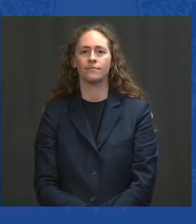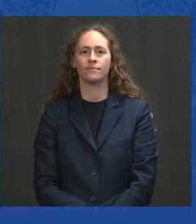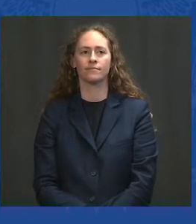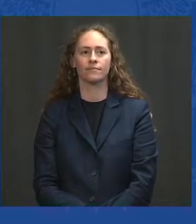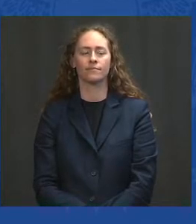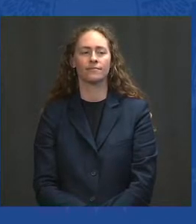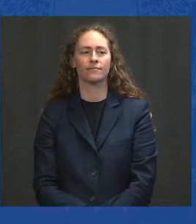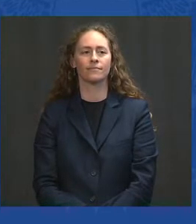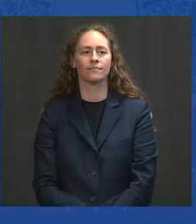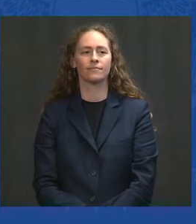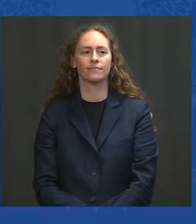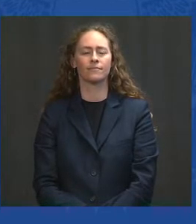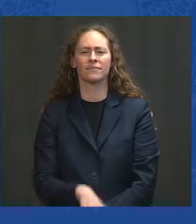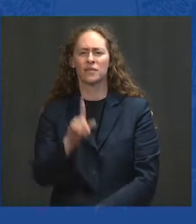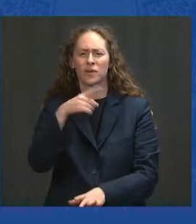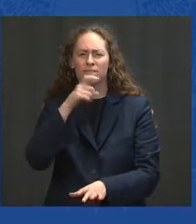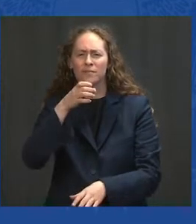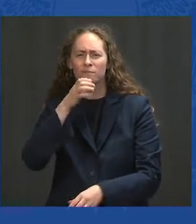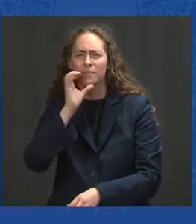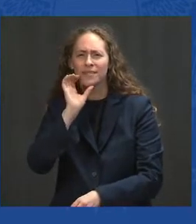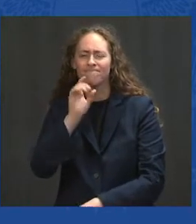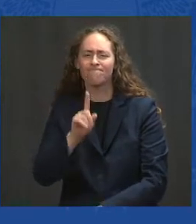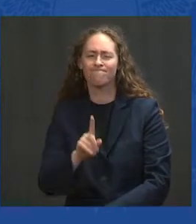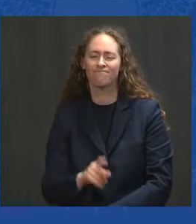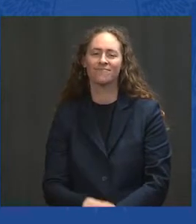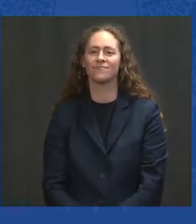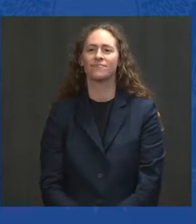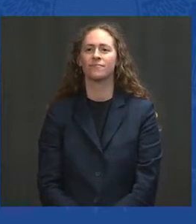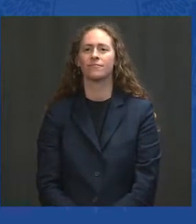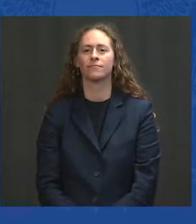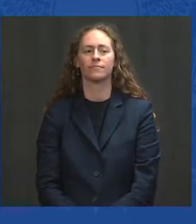a sip here. And